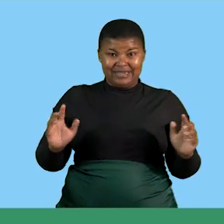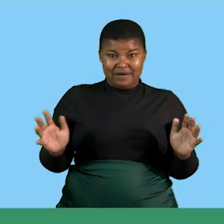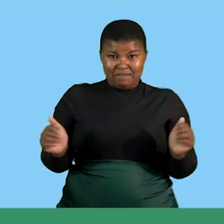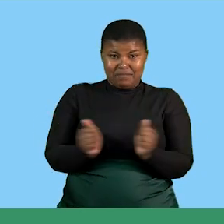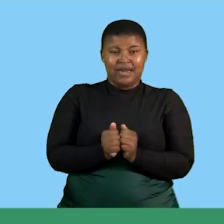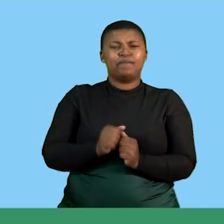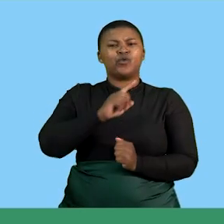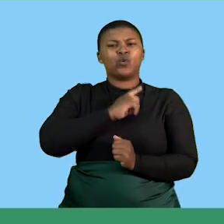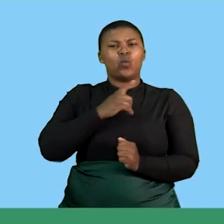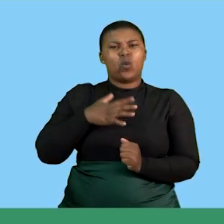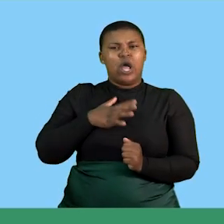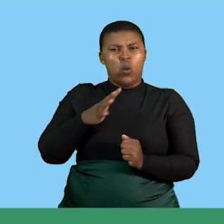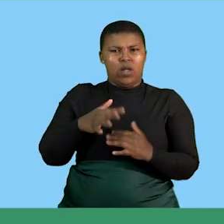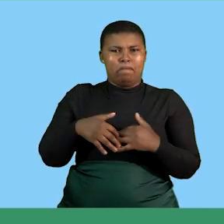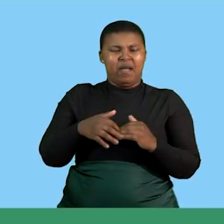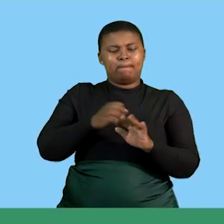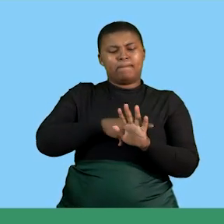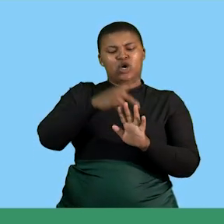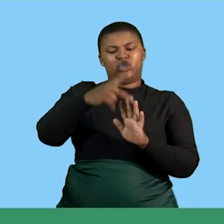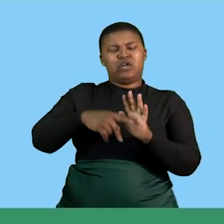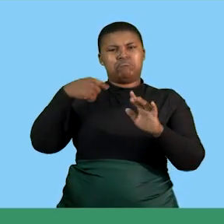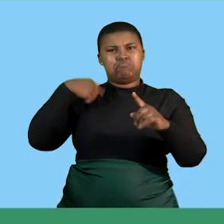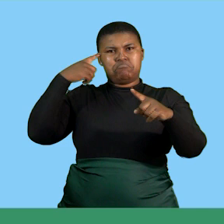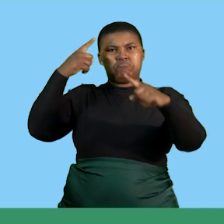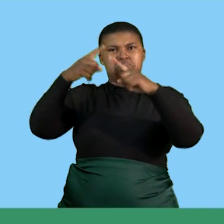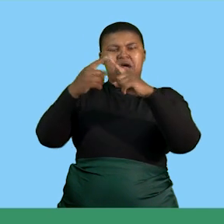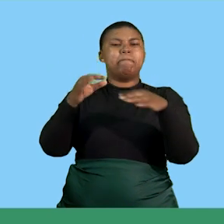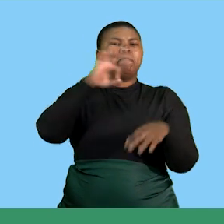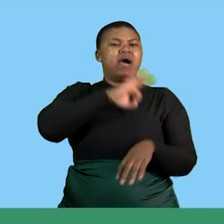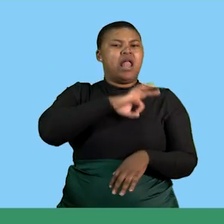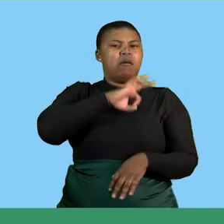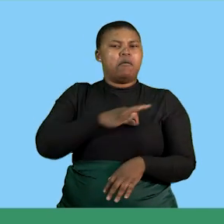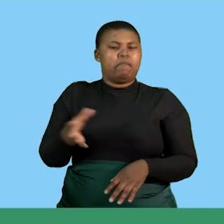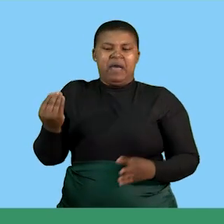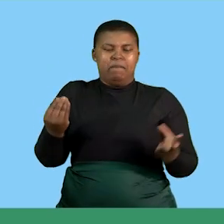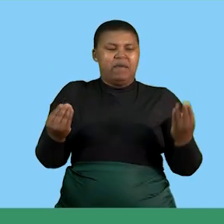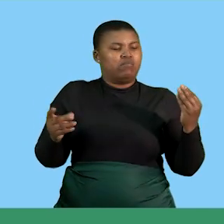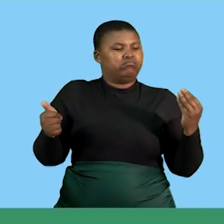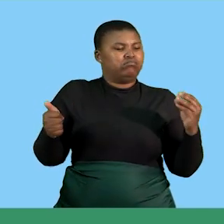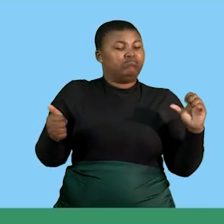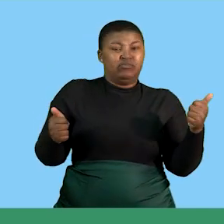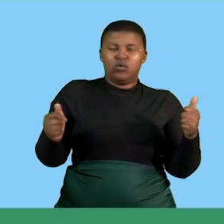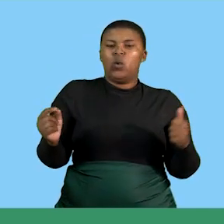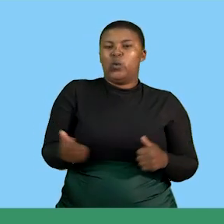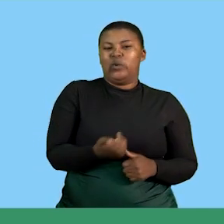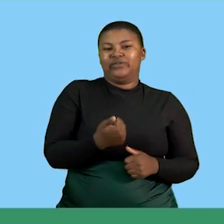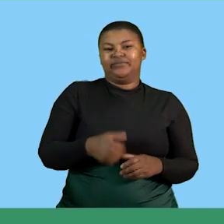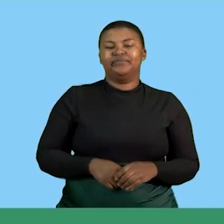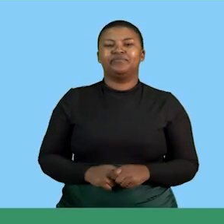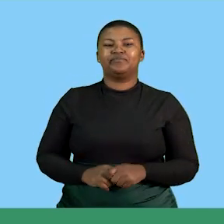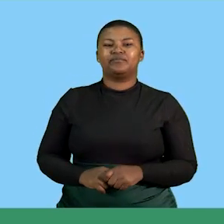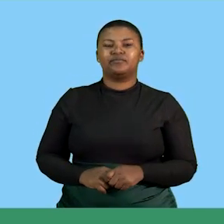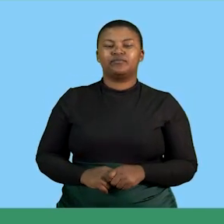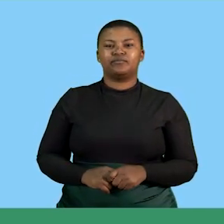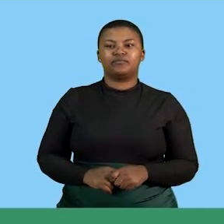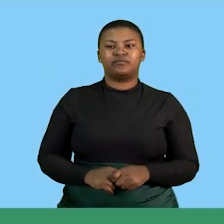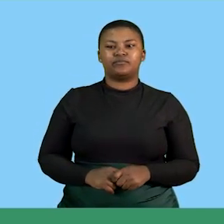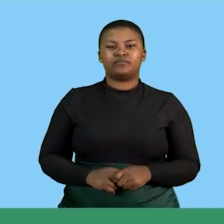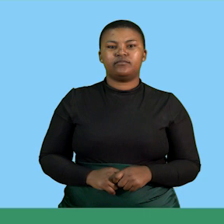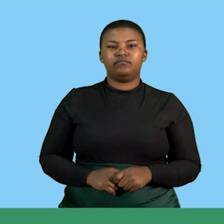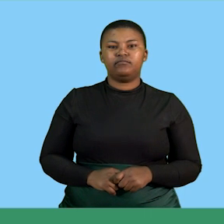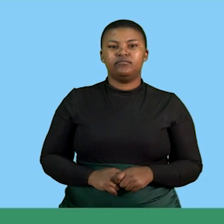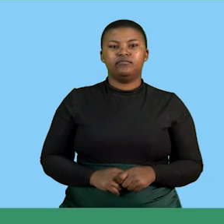a toy with your Happy Meal. So this is an example of strategic allies where you have two businesses,